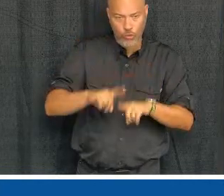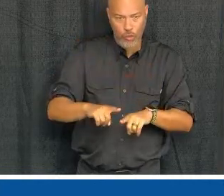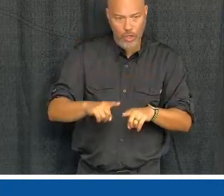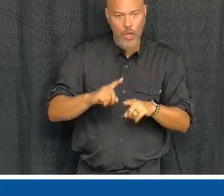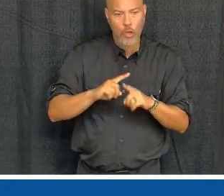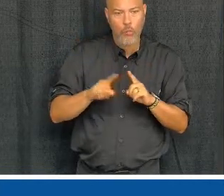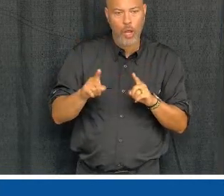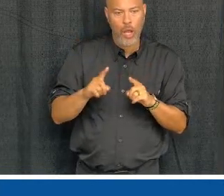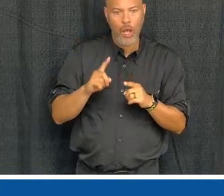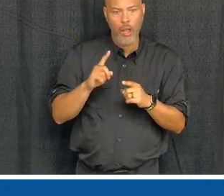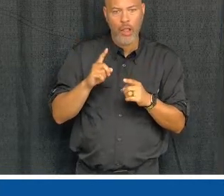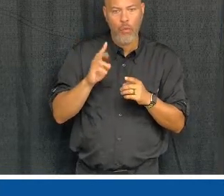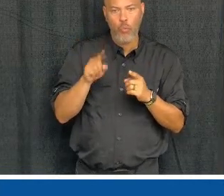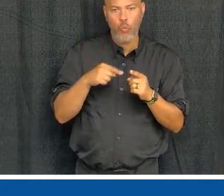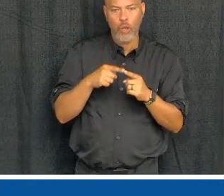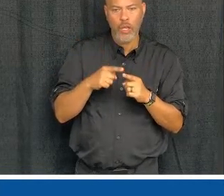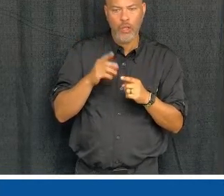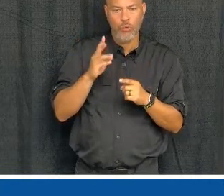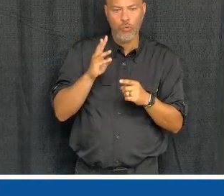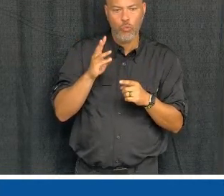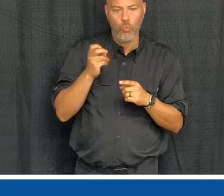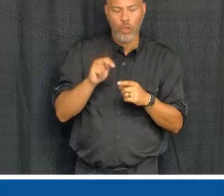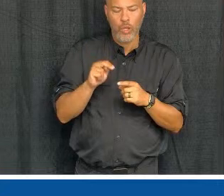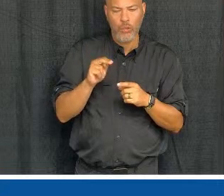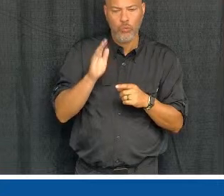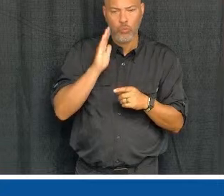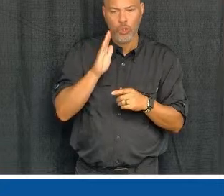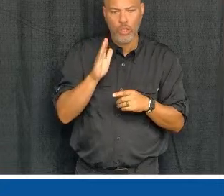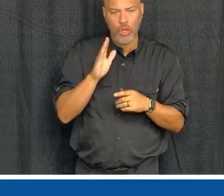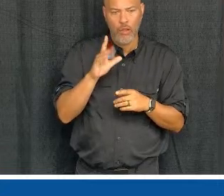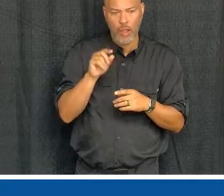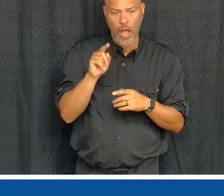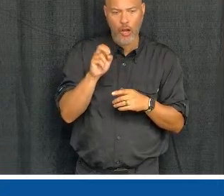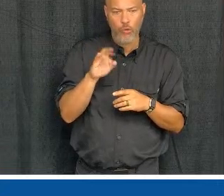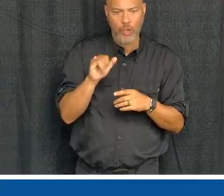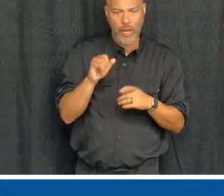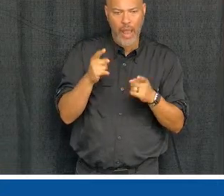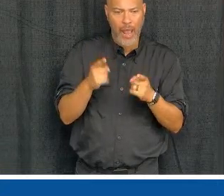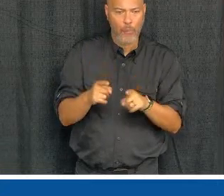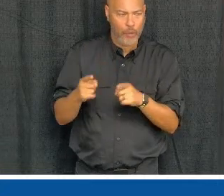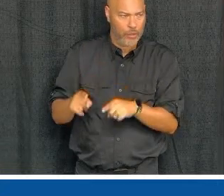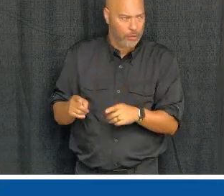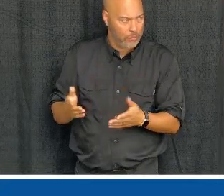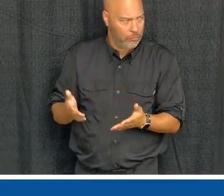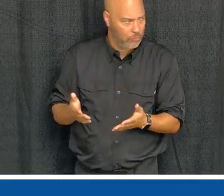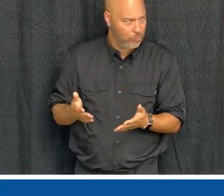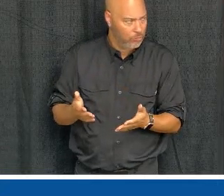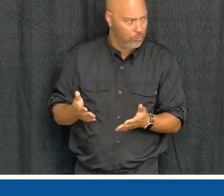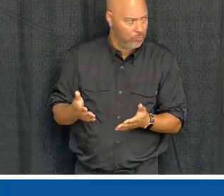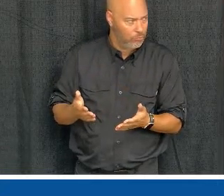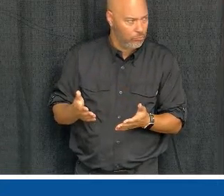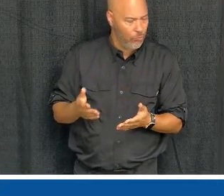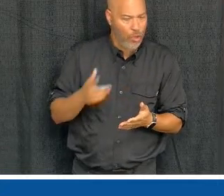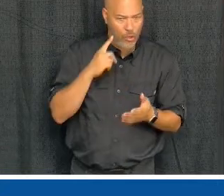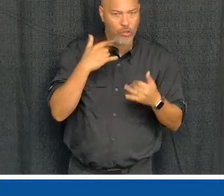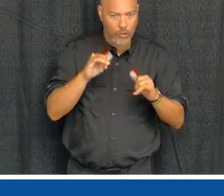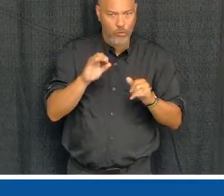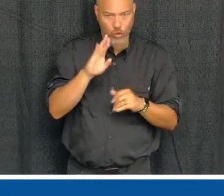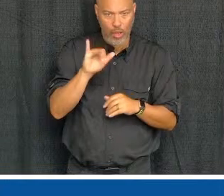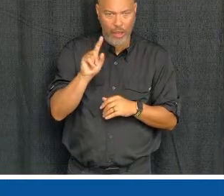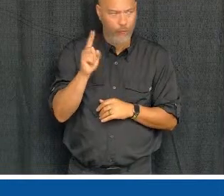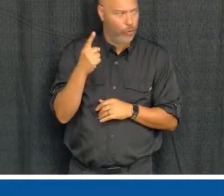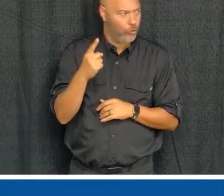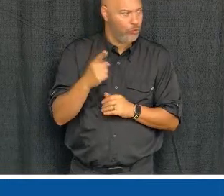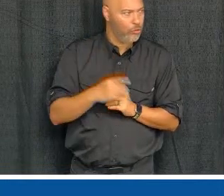but when would the lottery take place? It would still be July